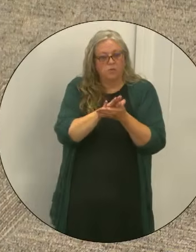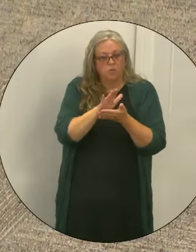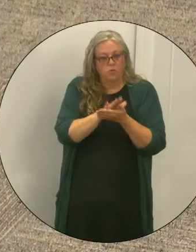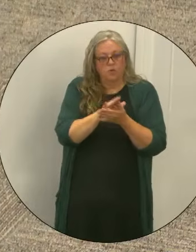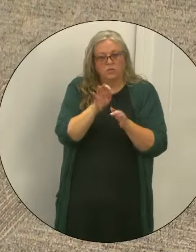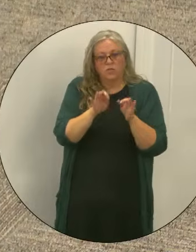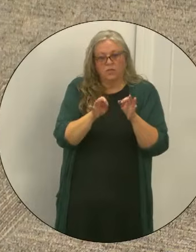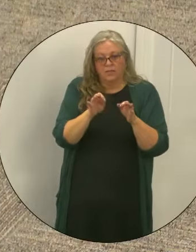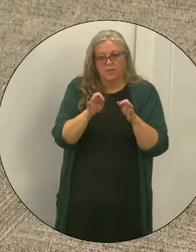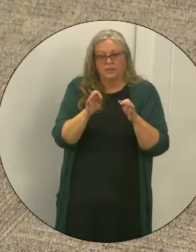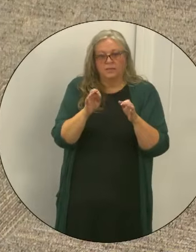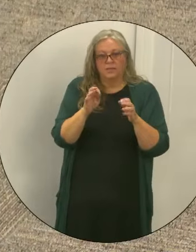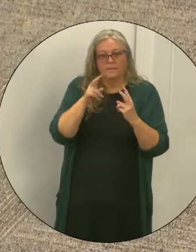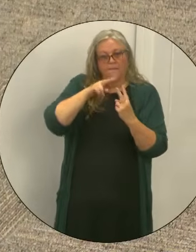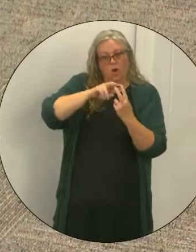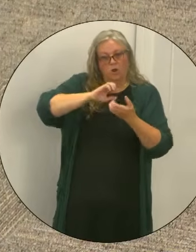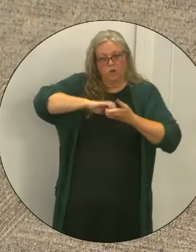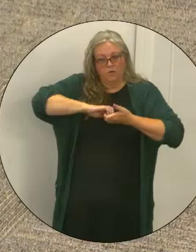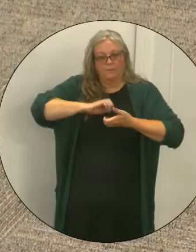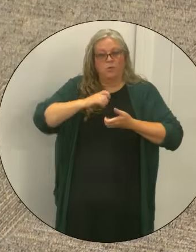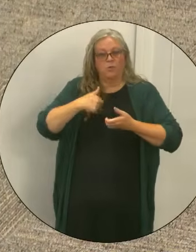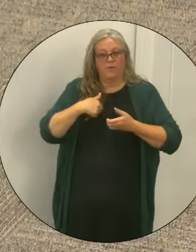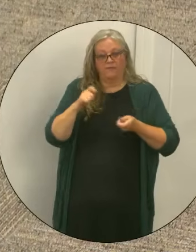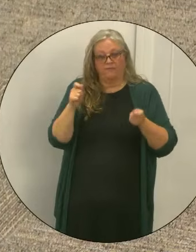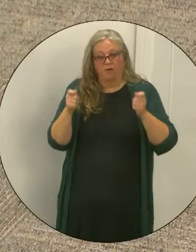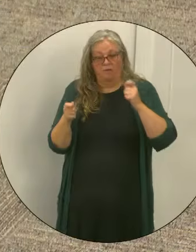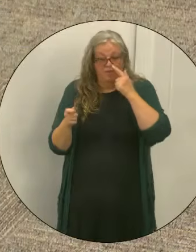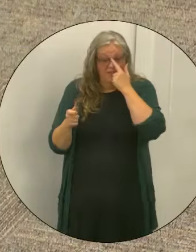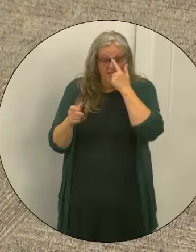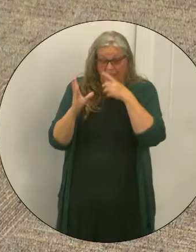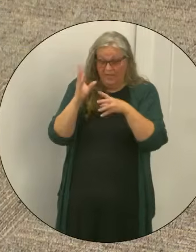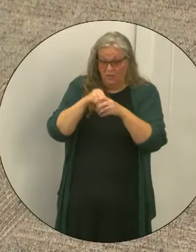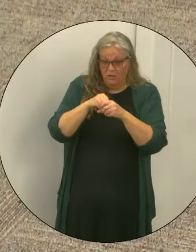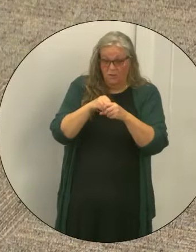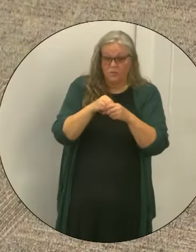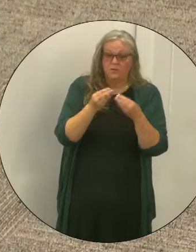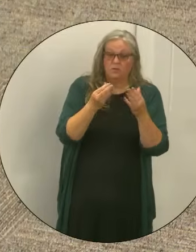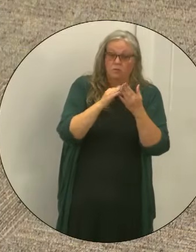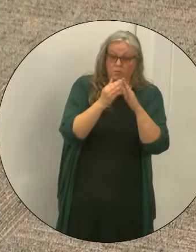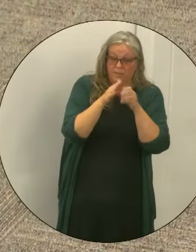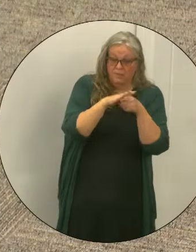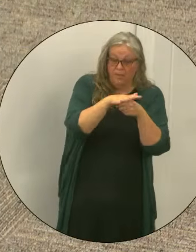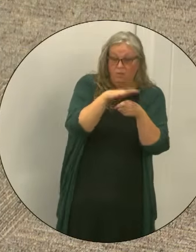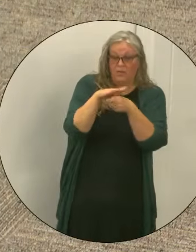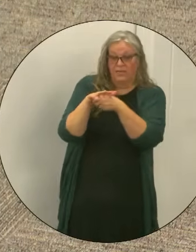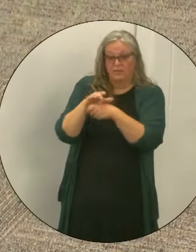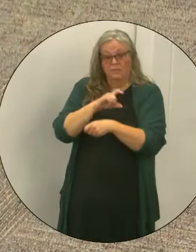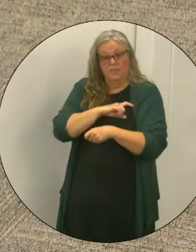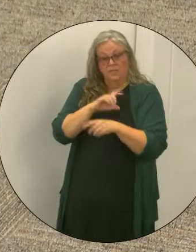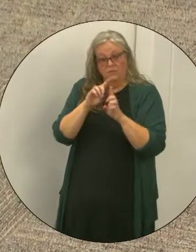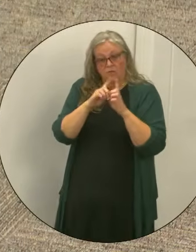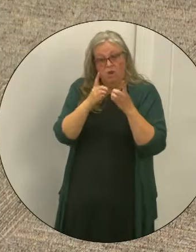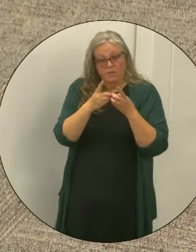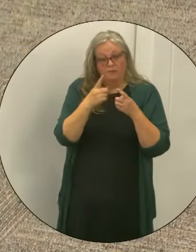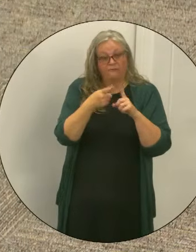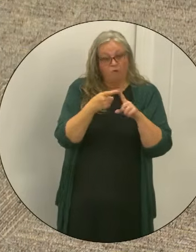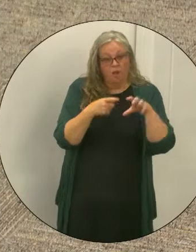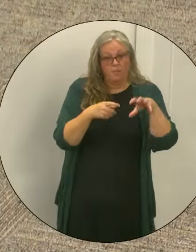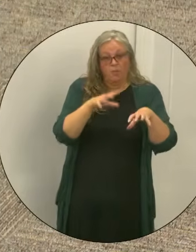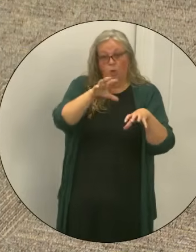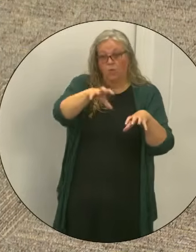expanded, we evolved with the name. So it does include municipalities, it does include police departments from the